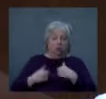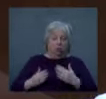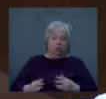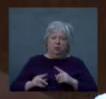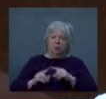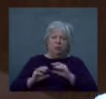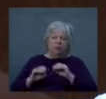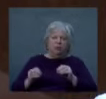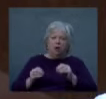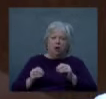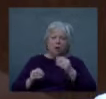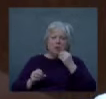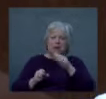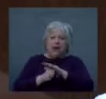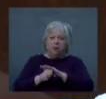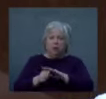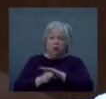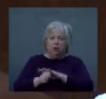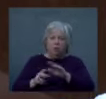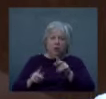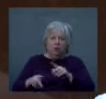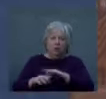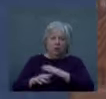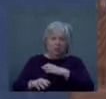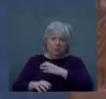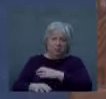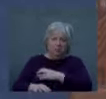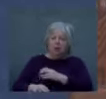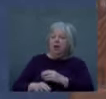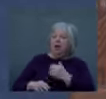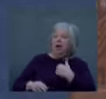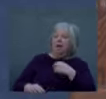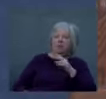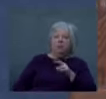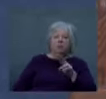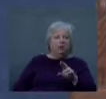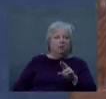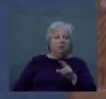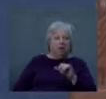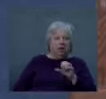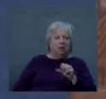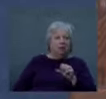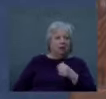no neighborhood person on this committee? There's Mr.